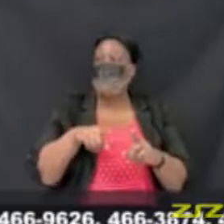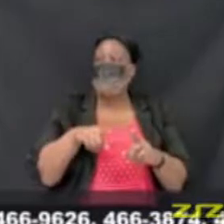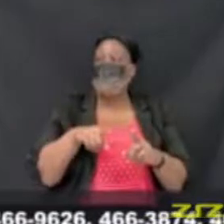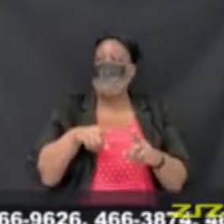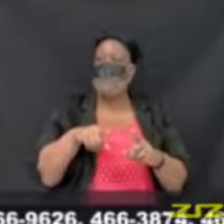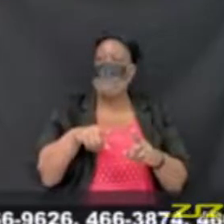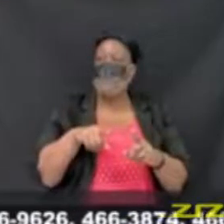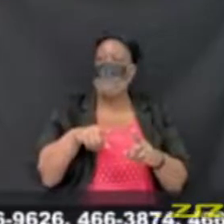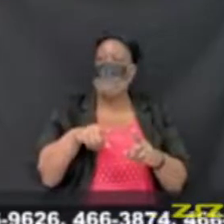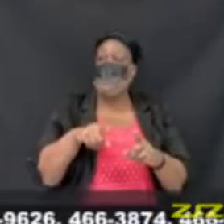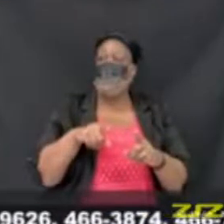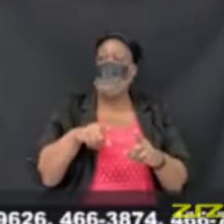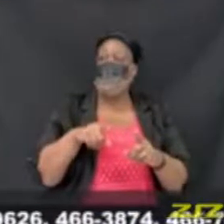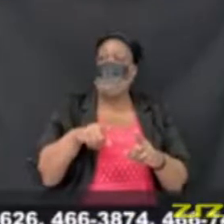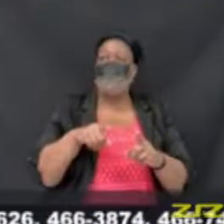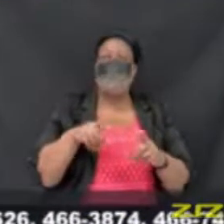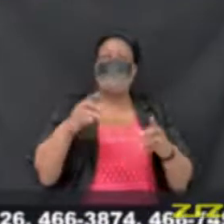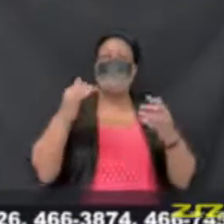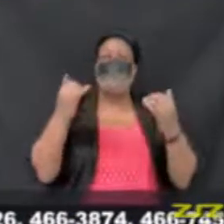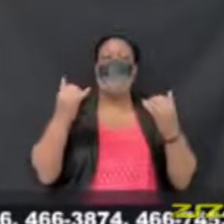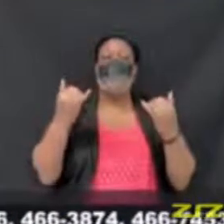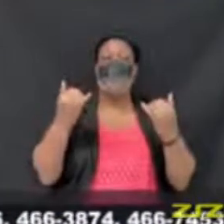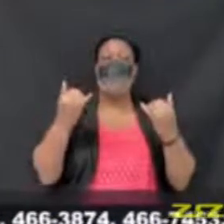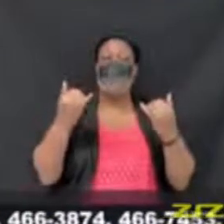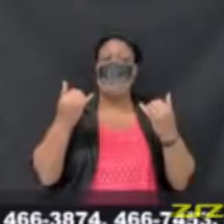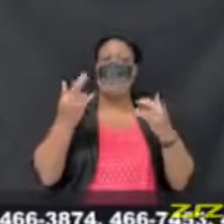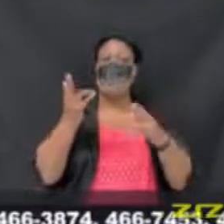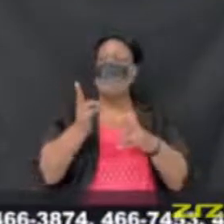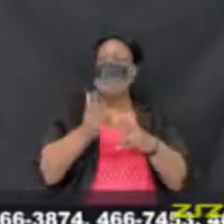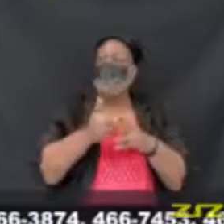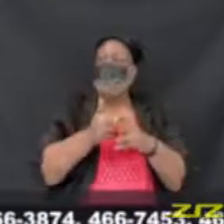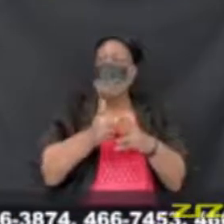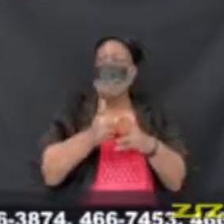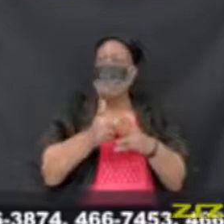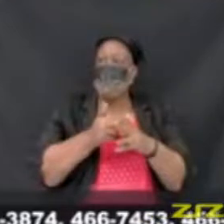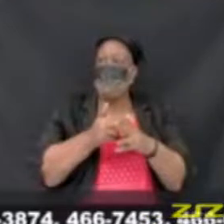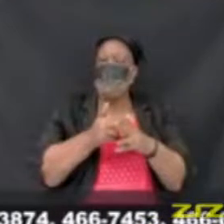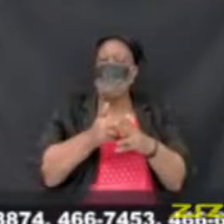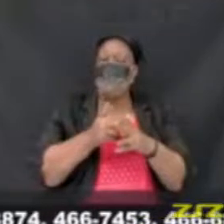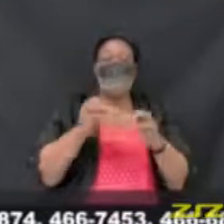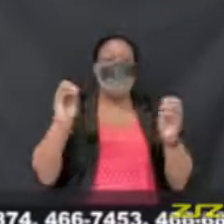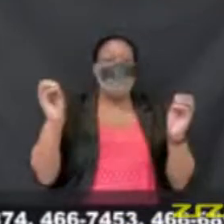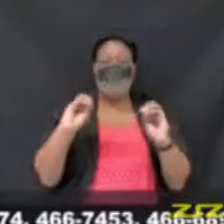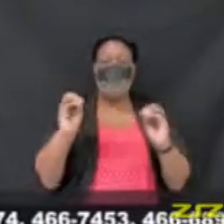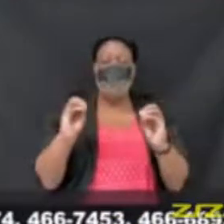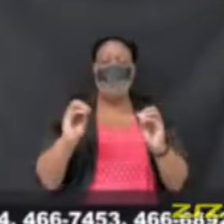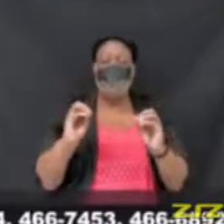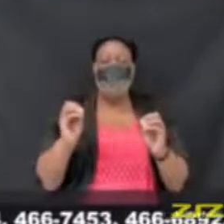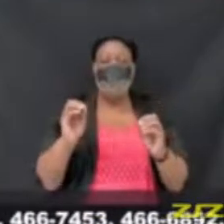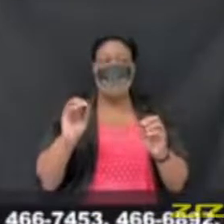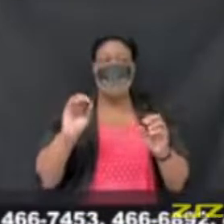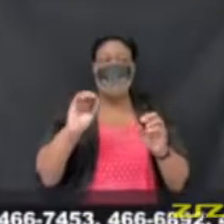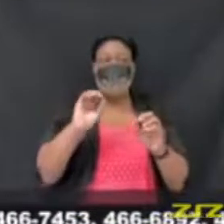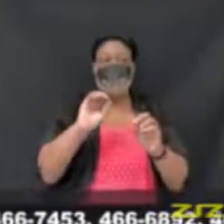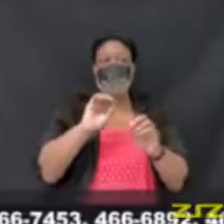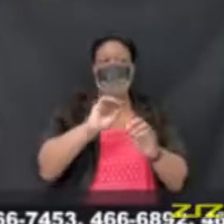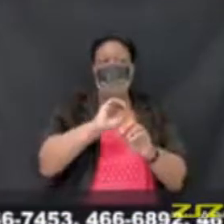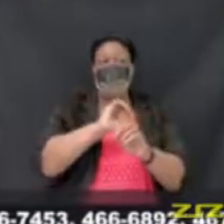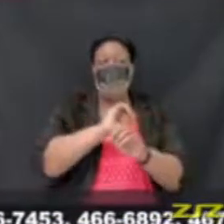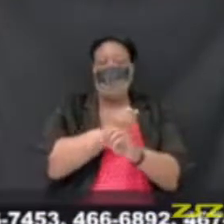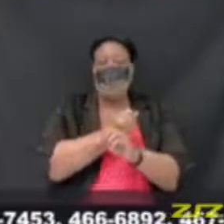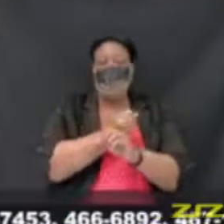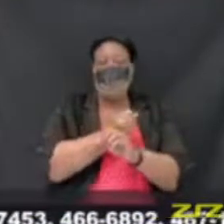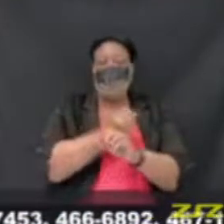lifted. And I am pleased to inform you that the Cabinet has approved for the full lifting of the